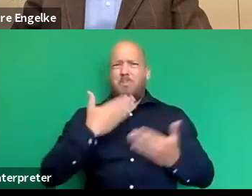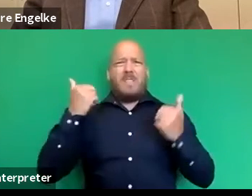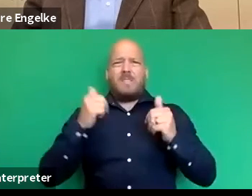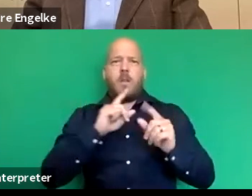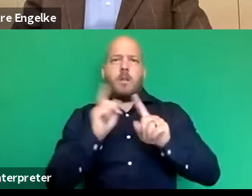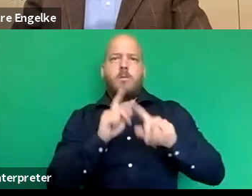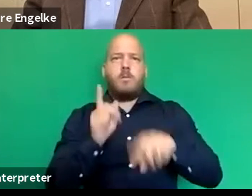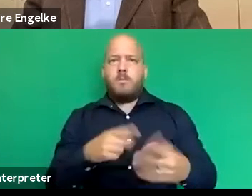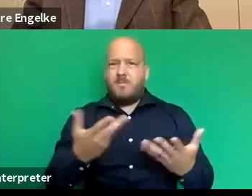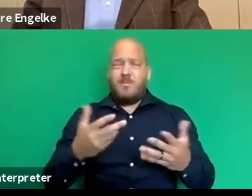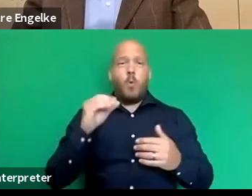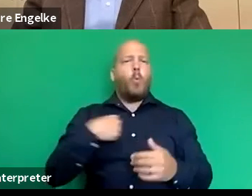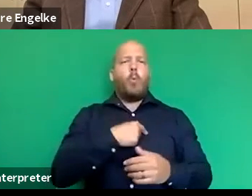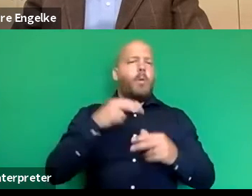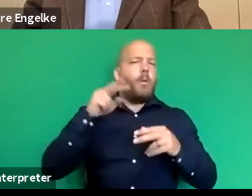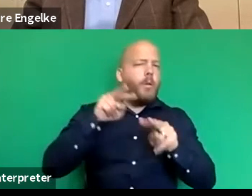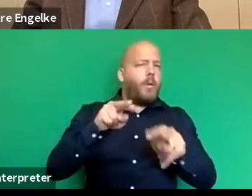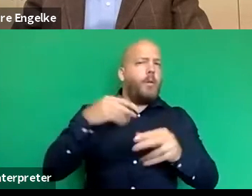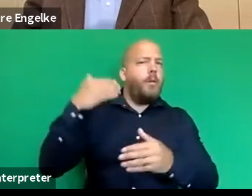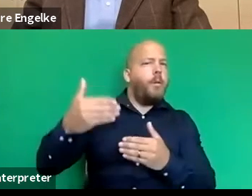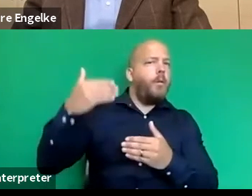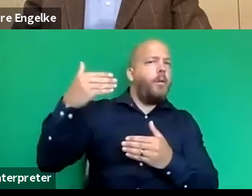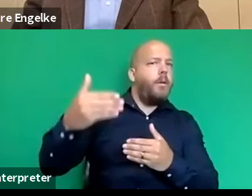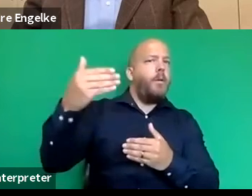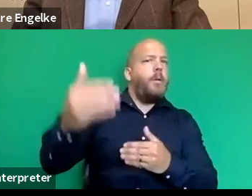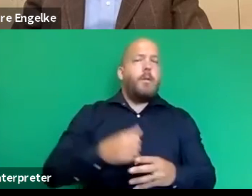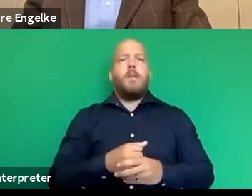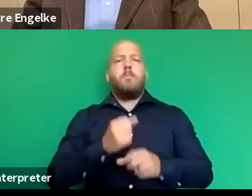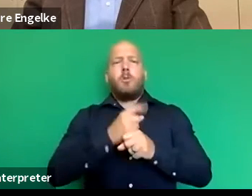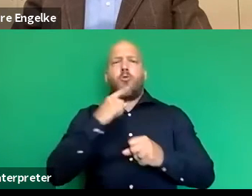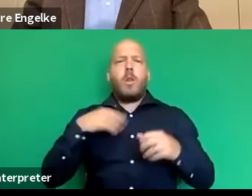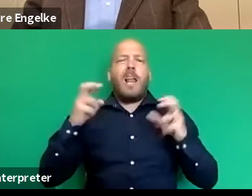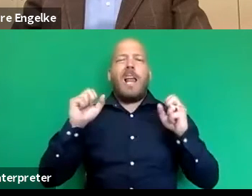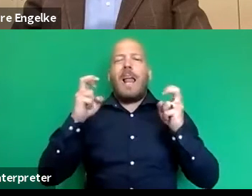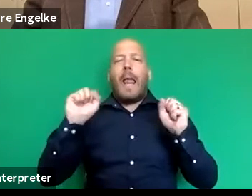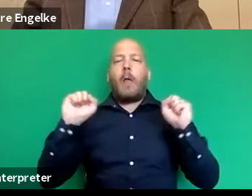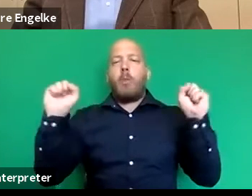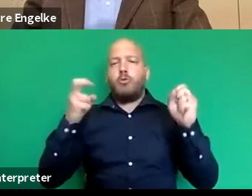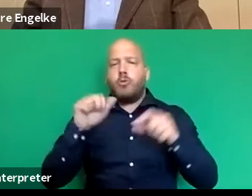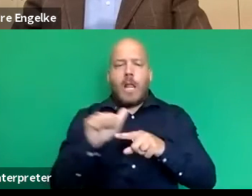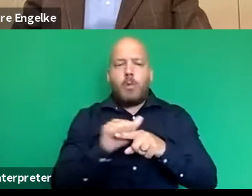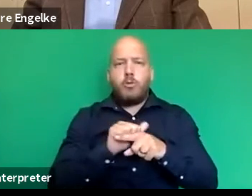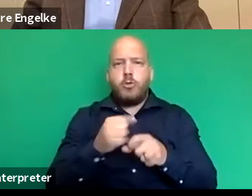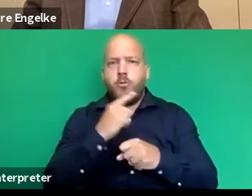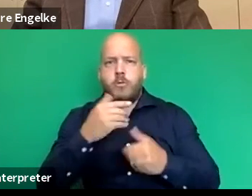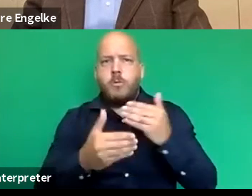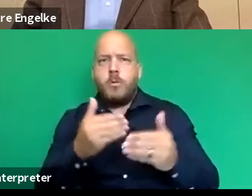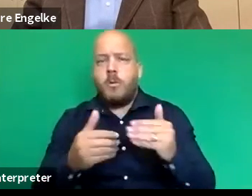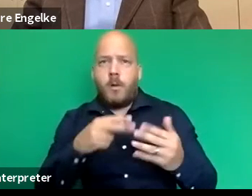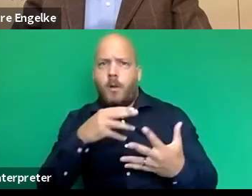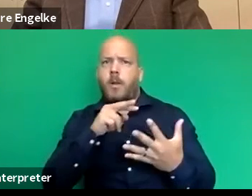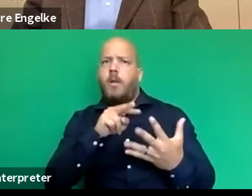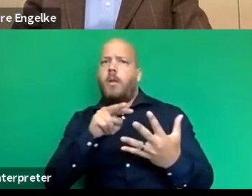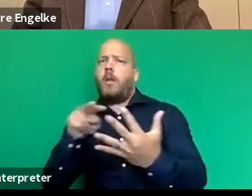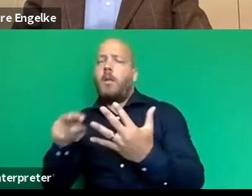we launched our offering in the middle of last year to say, okay, which is the best of these